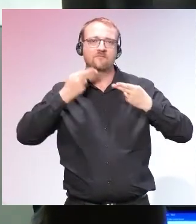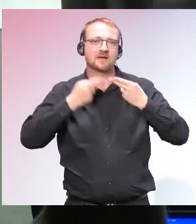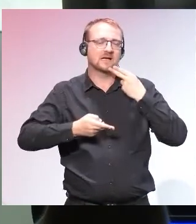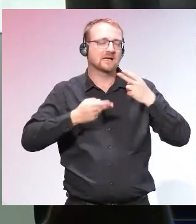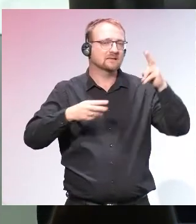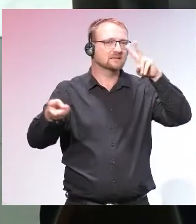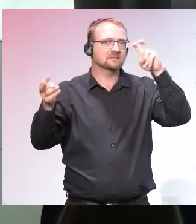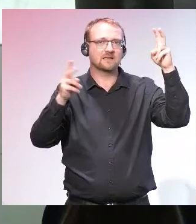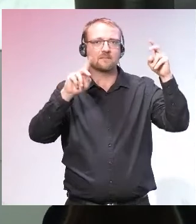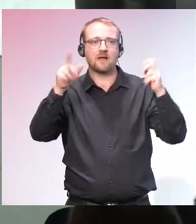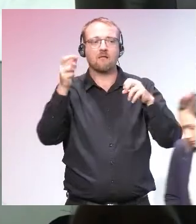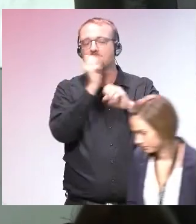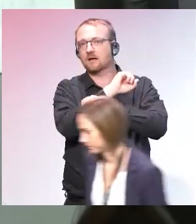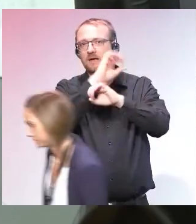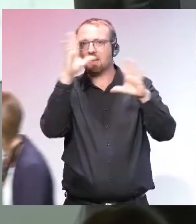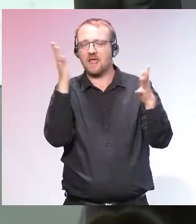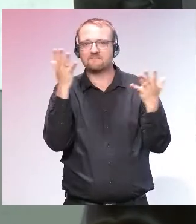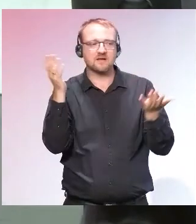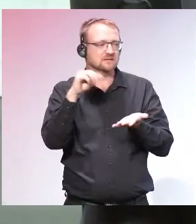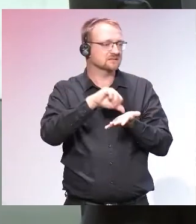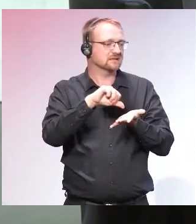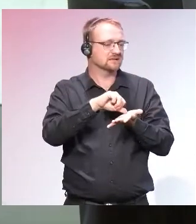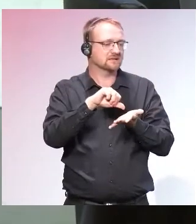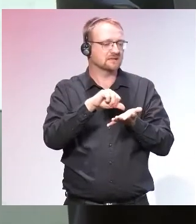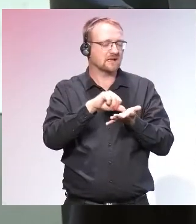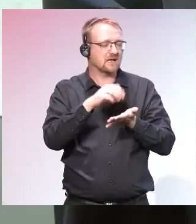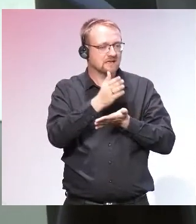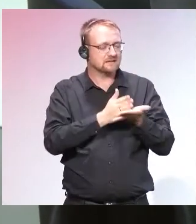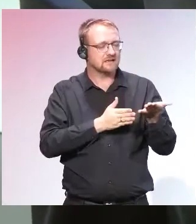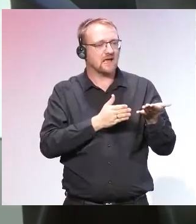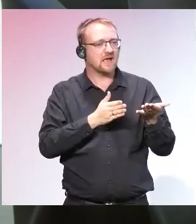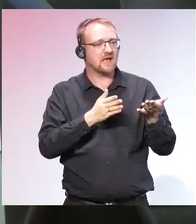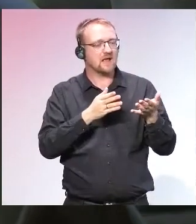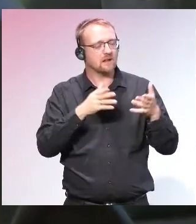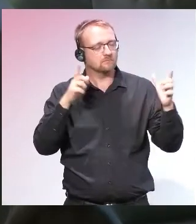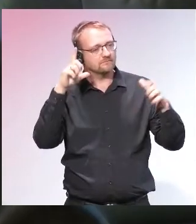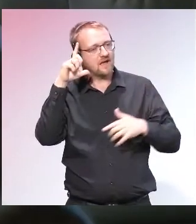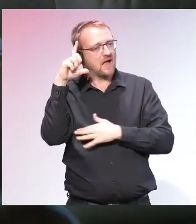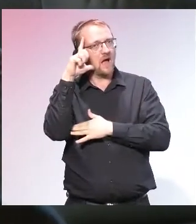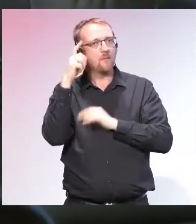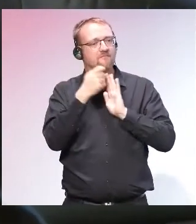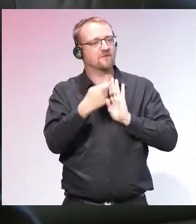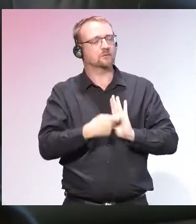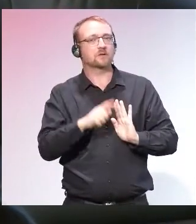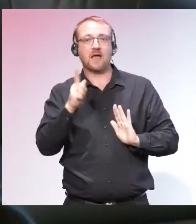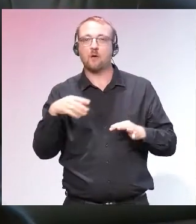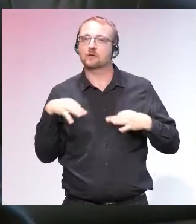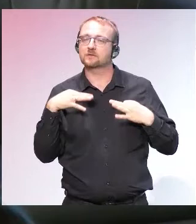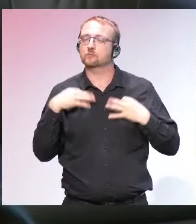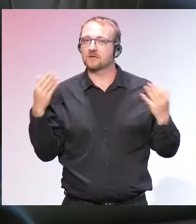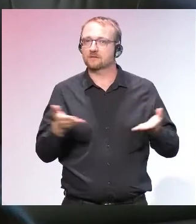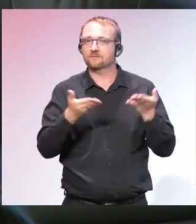welchen zentralen Bestandteil Gesundheitsförderung hat und durch welche Faktoren aber Gesundheitsförderung auch